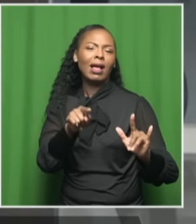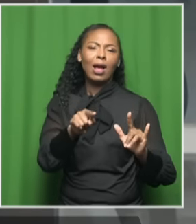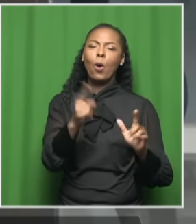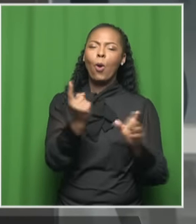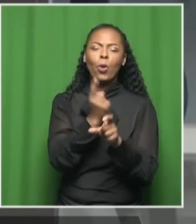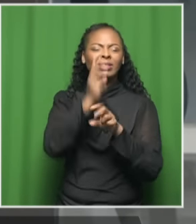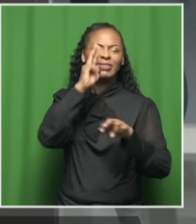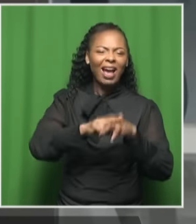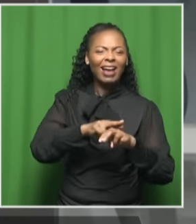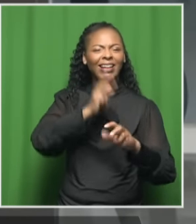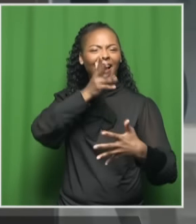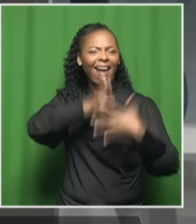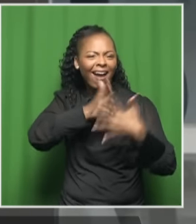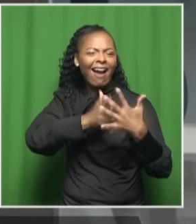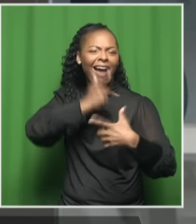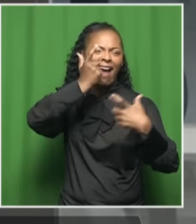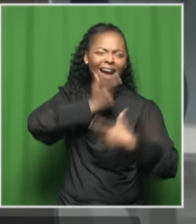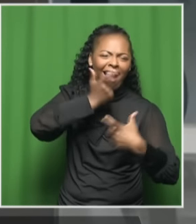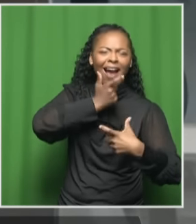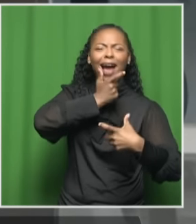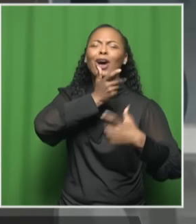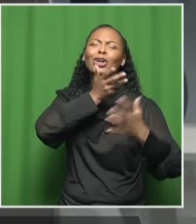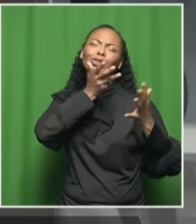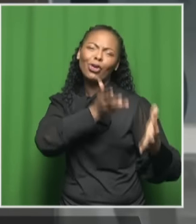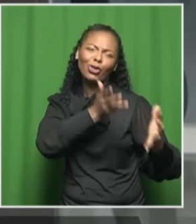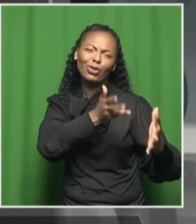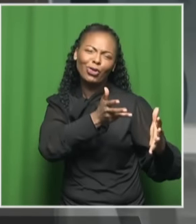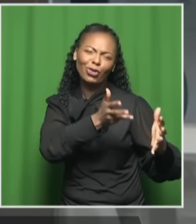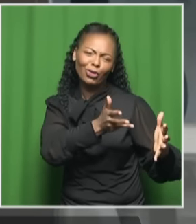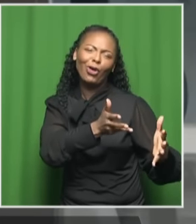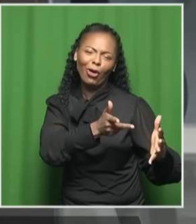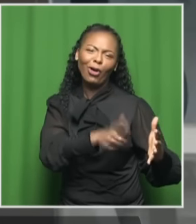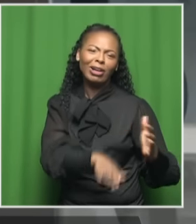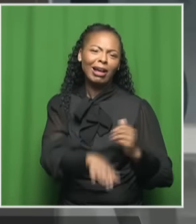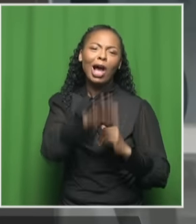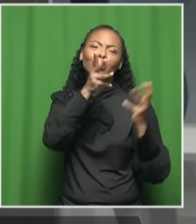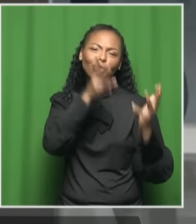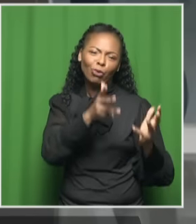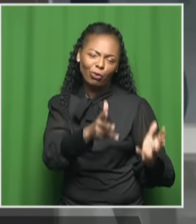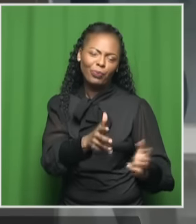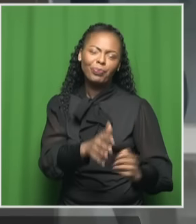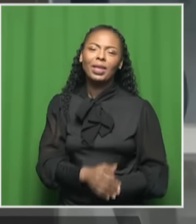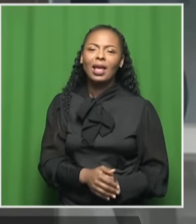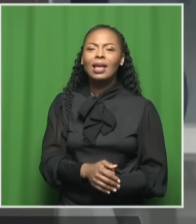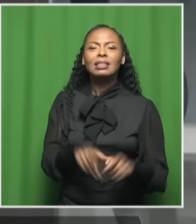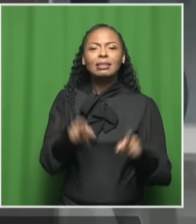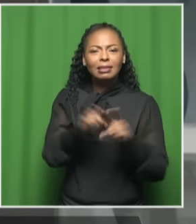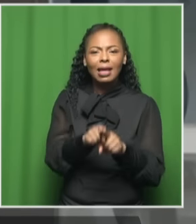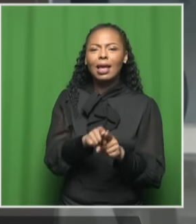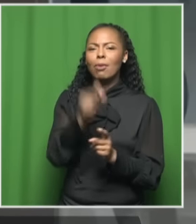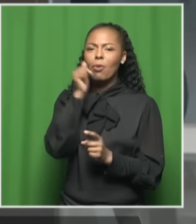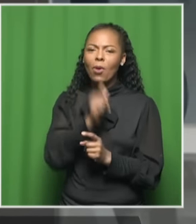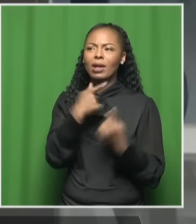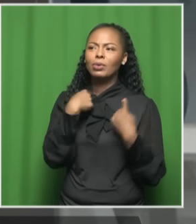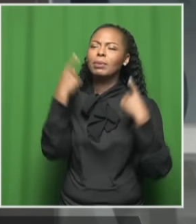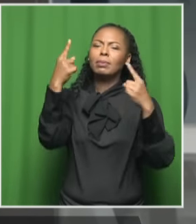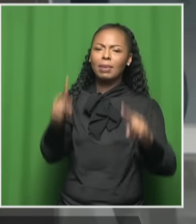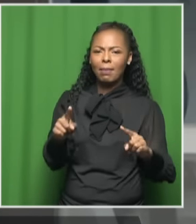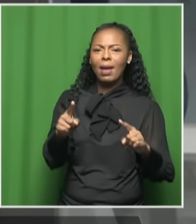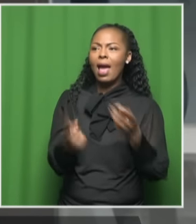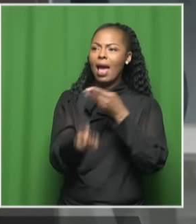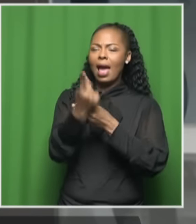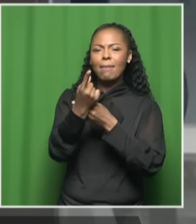loved to laugh. He was relatable. This thing grew. And before you know it, we're actually looking for cinema spaces.